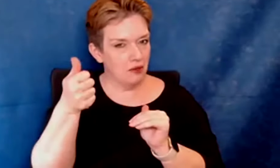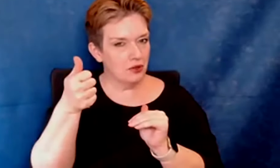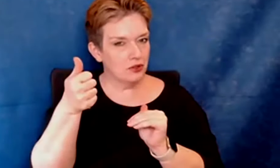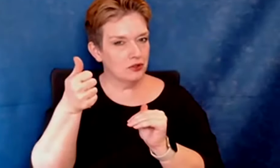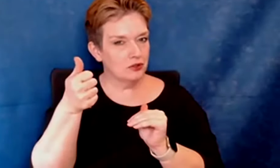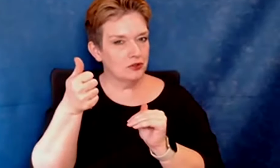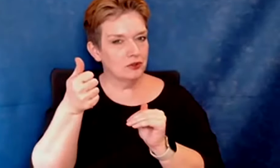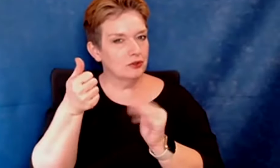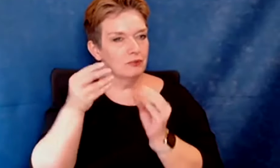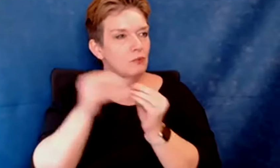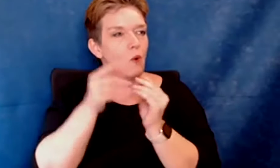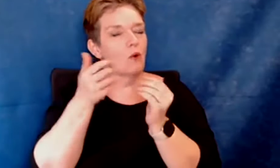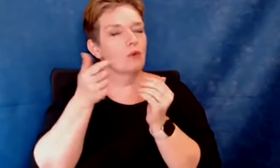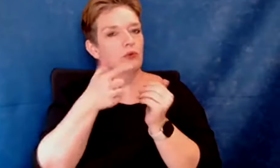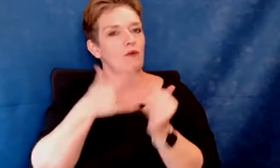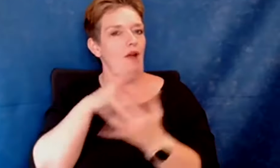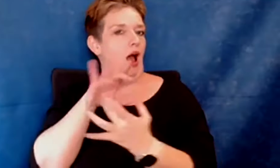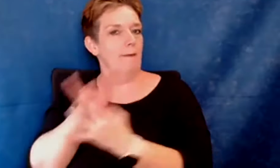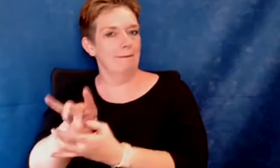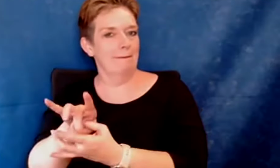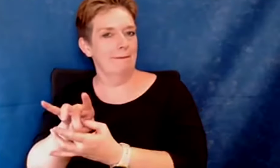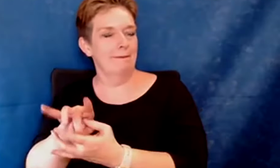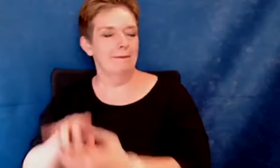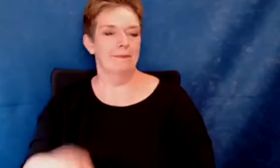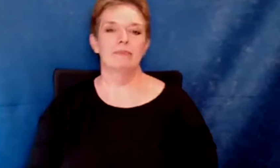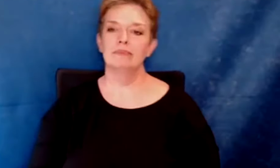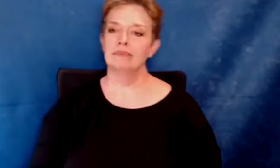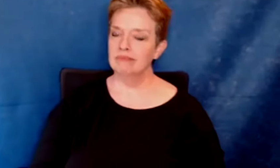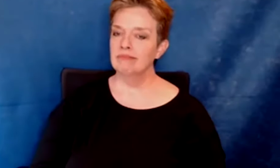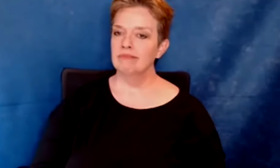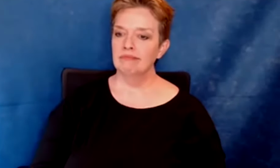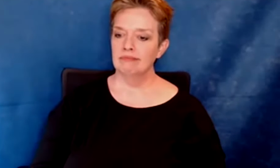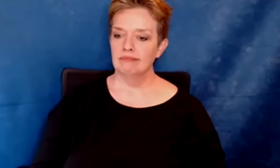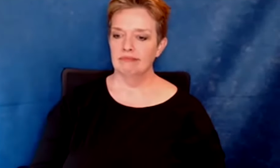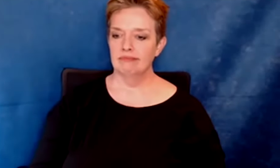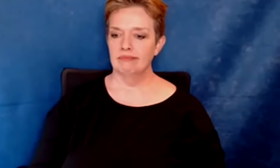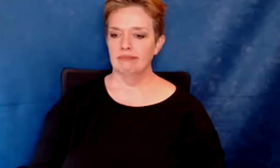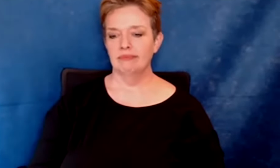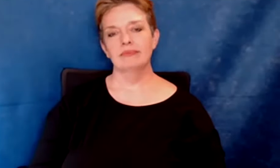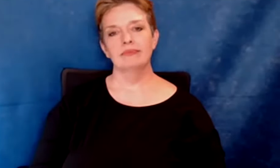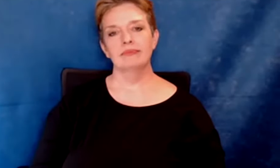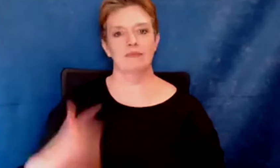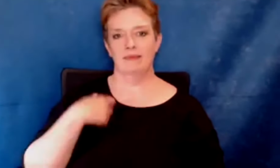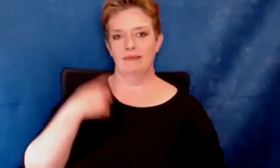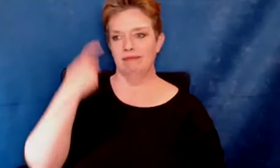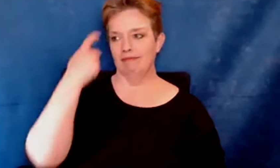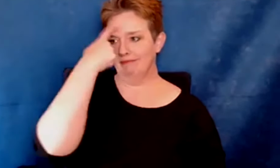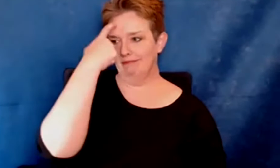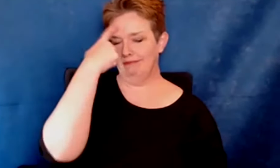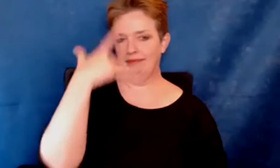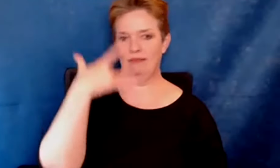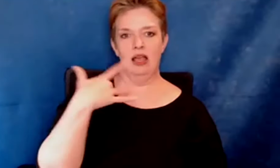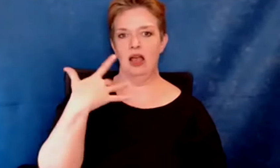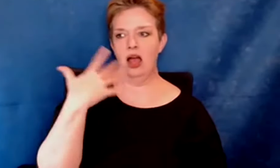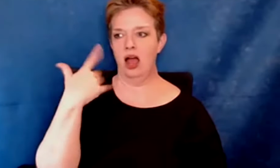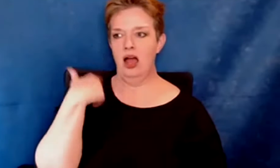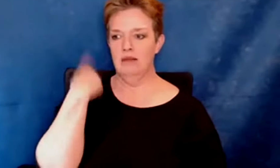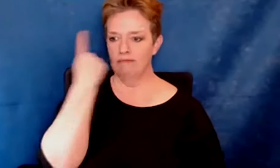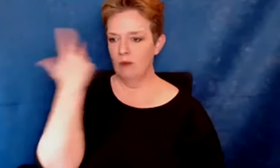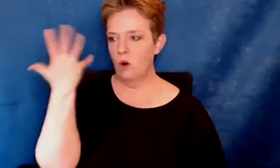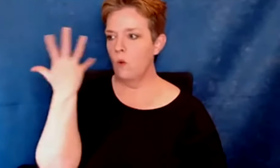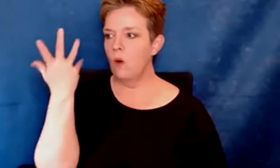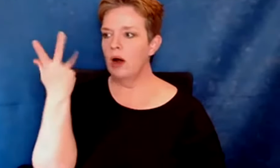I think just like when my mind works, like I'm just always looking for parallels and drawing